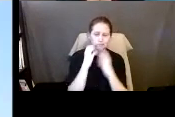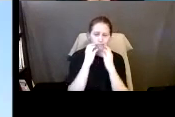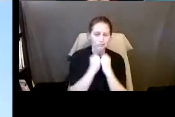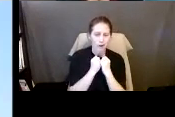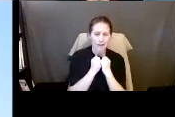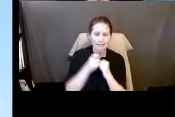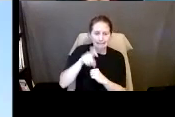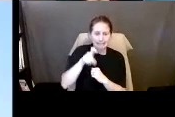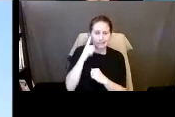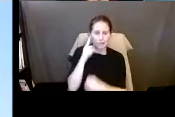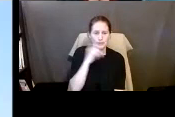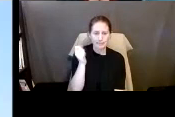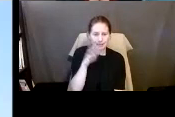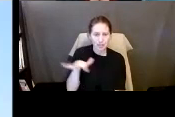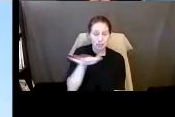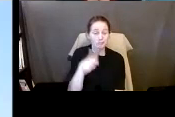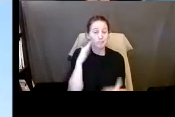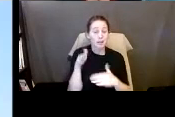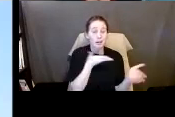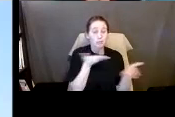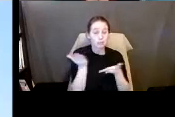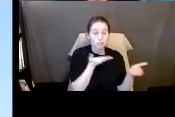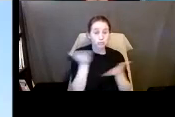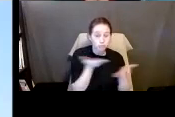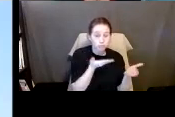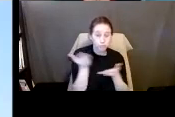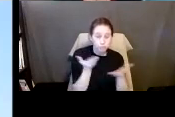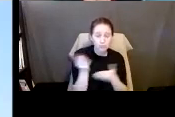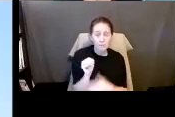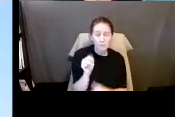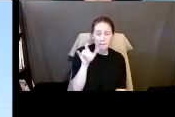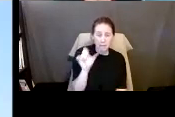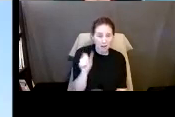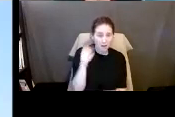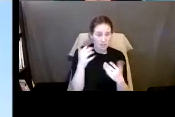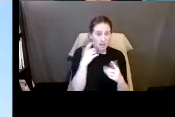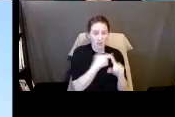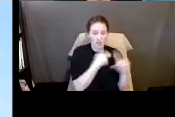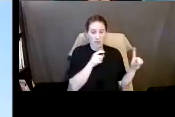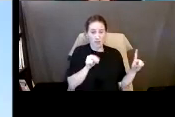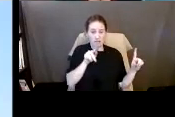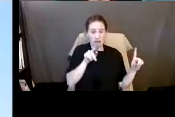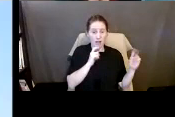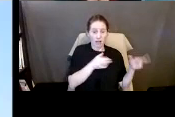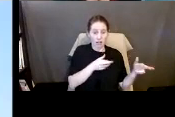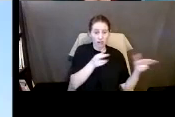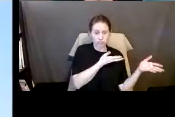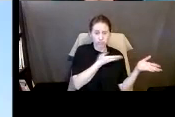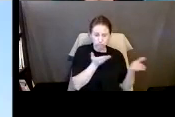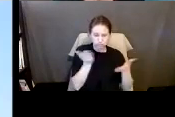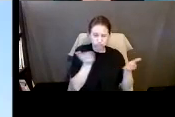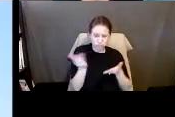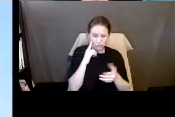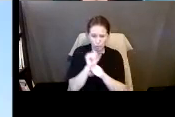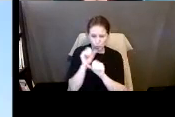desert, and might have been brought for several kilometers, if not even the whole way from the Nile, for the workers. And so last time we talked